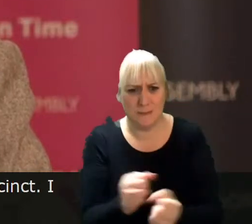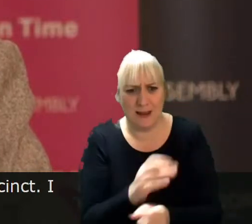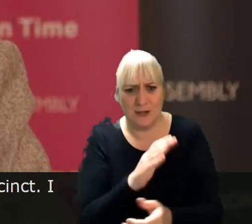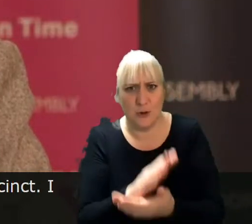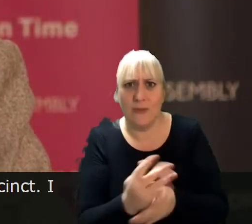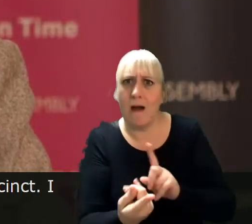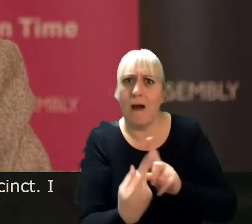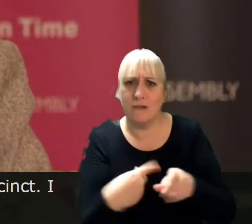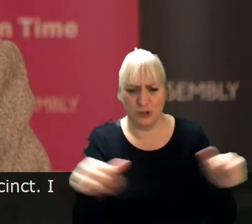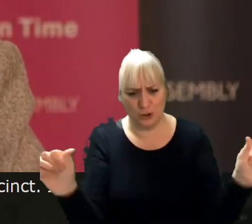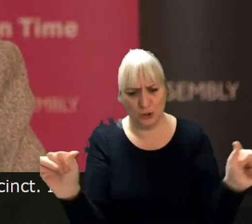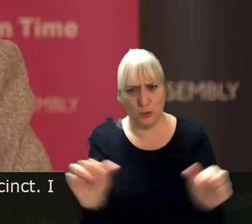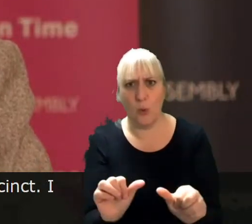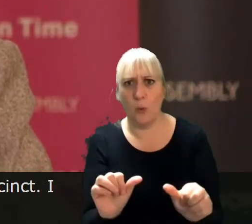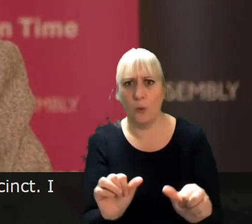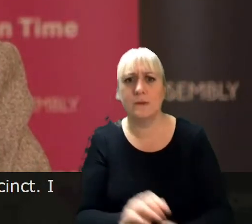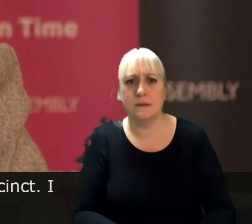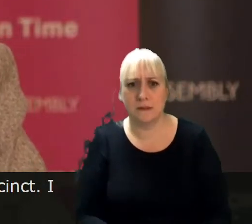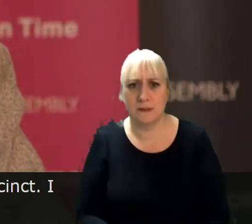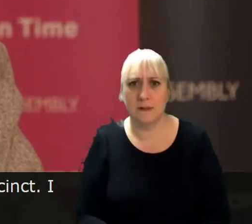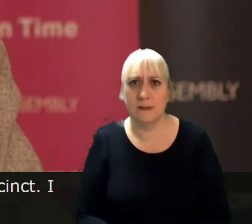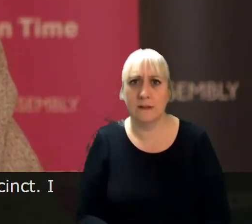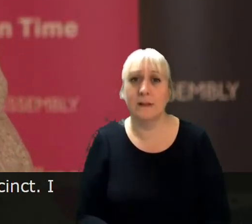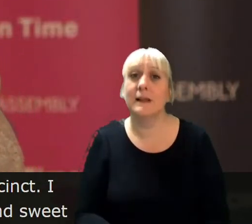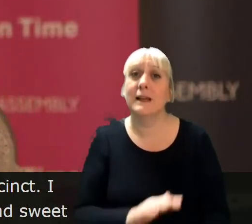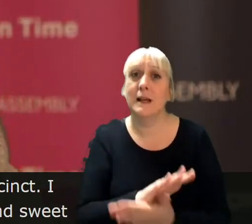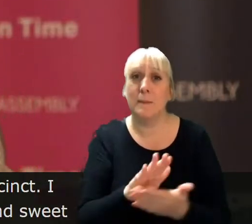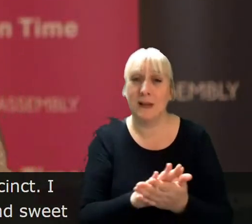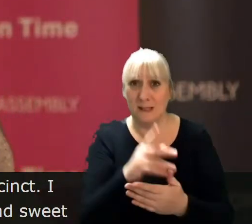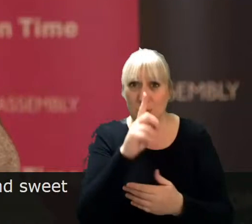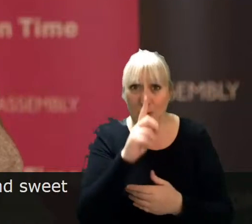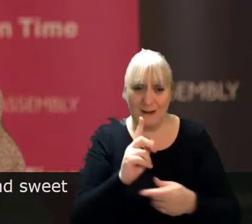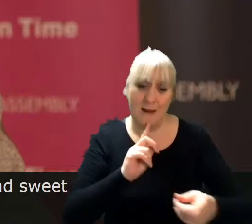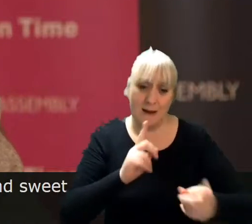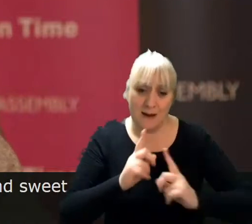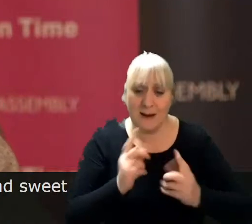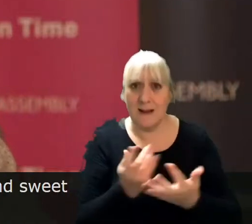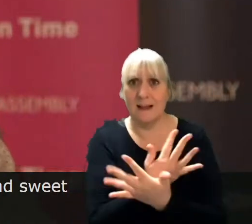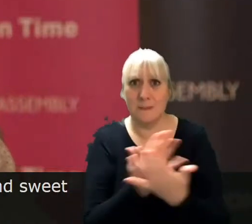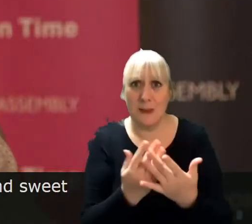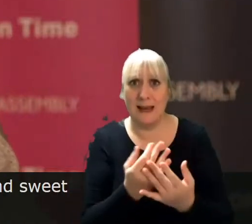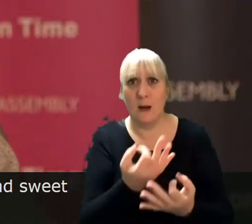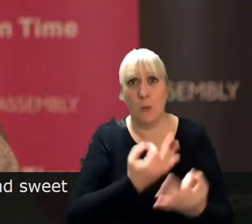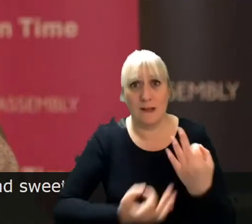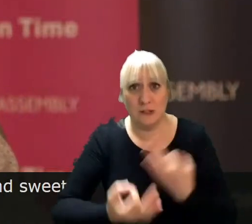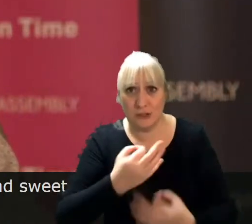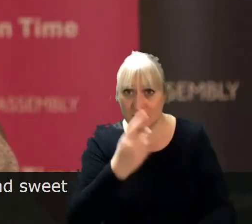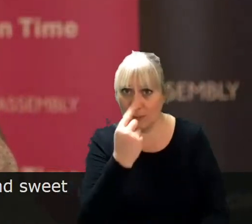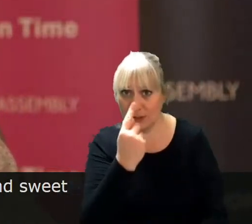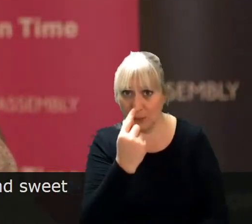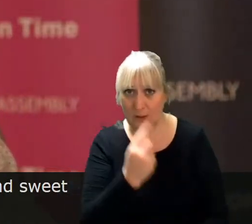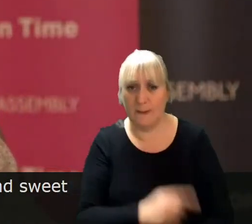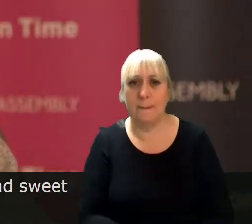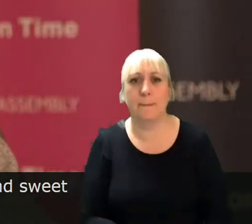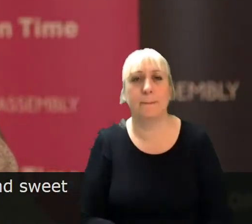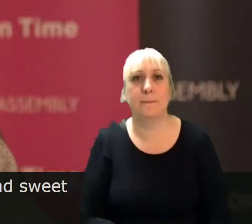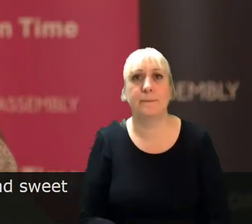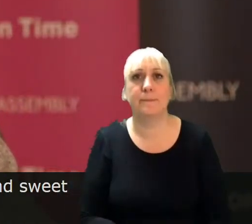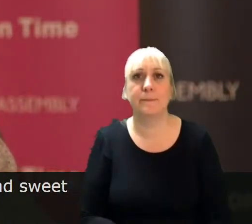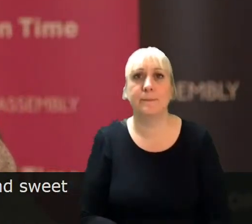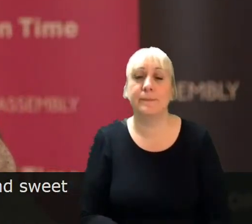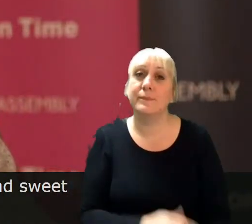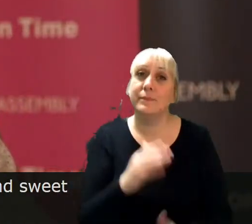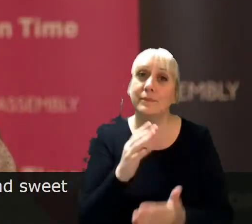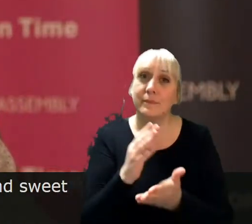as well, so we can fit in as many questions as we possibly can. Most importantly, you can